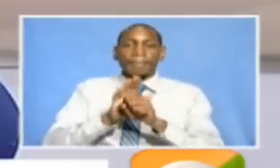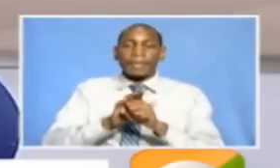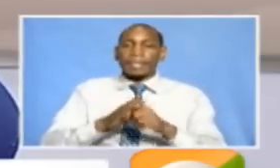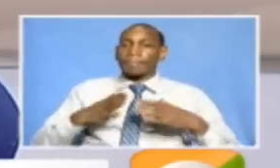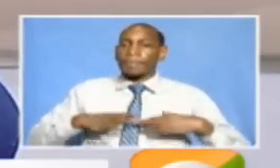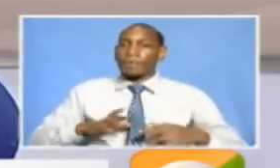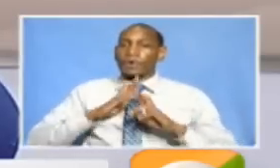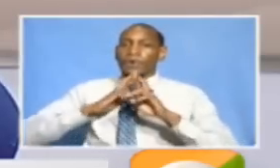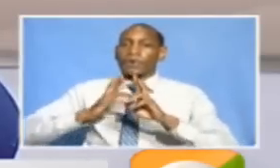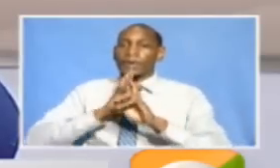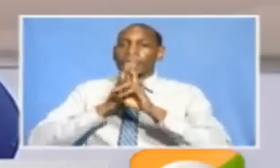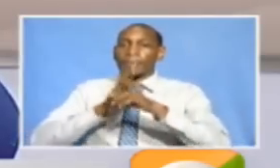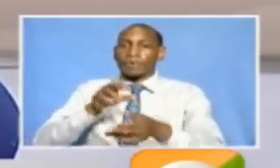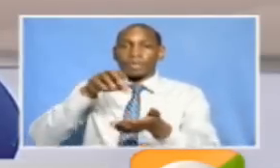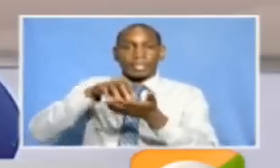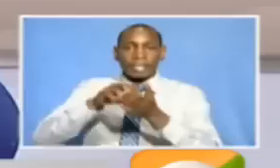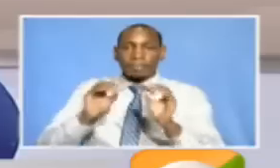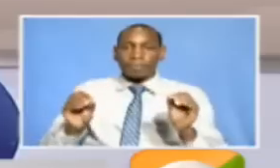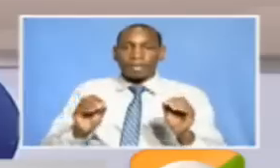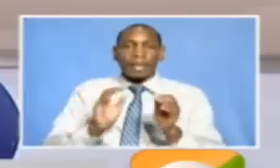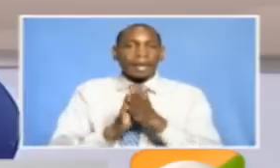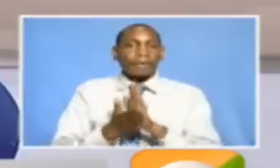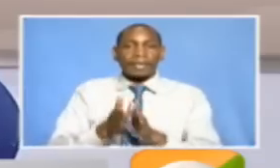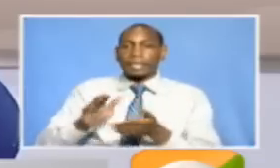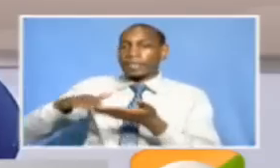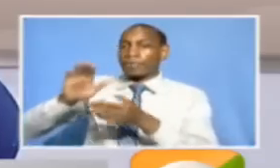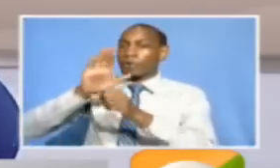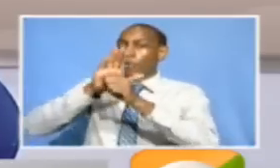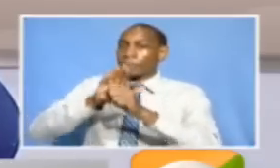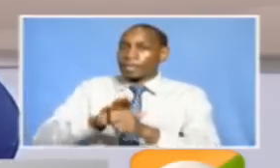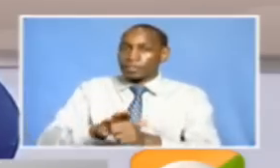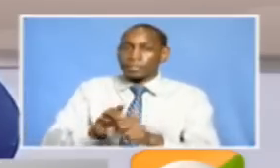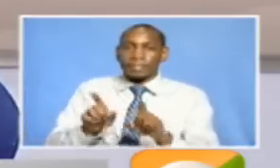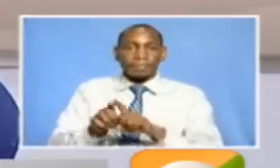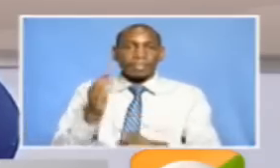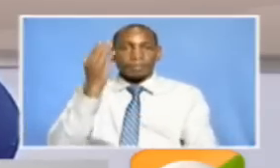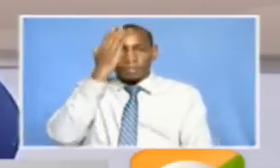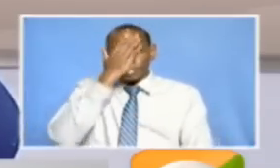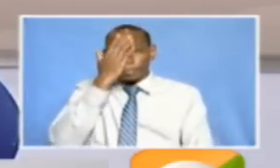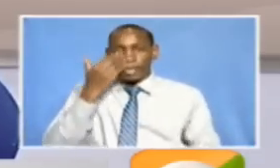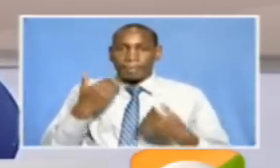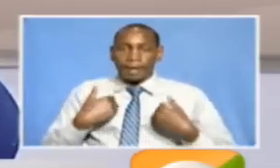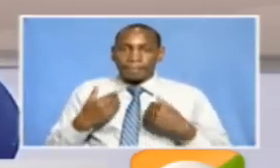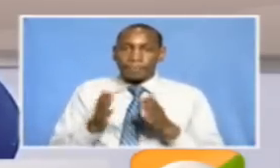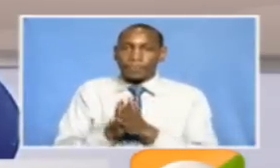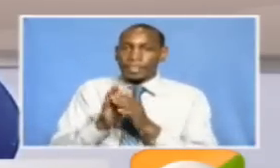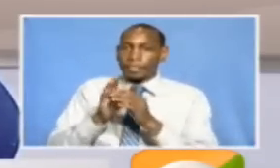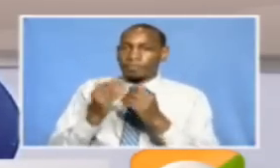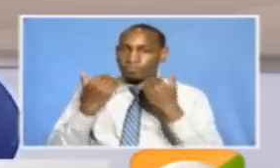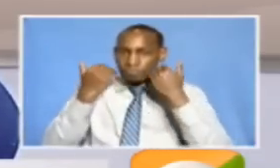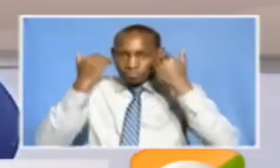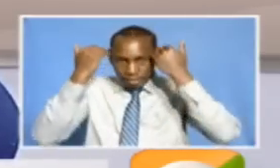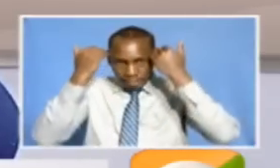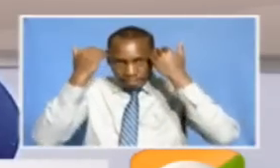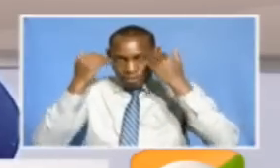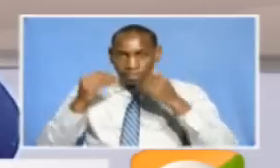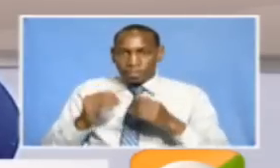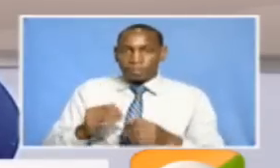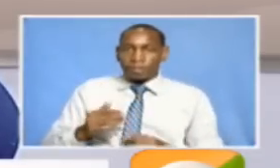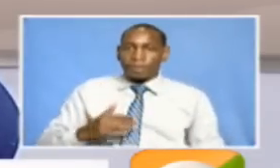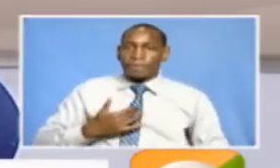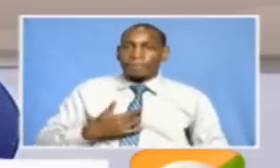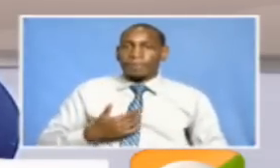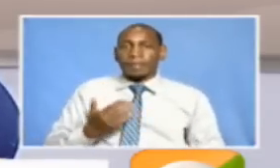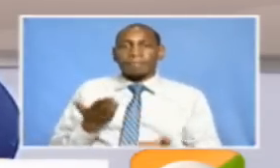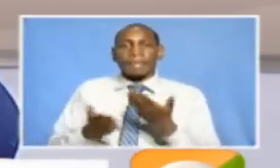report the case because they don't want to be further victimized, the shame that comes with and stigma, or they feel that someone will say, I'm just lying.